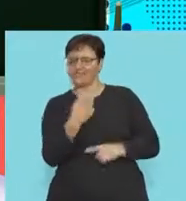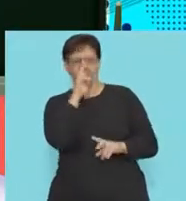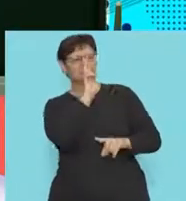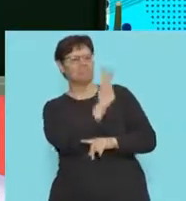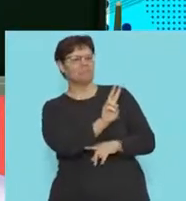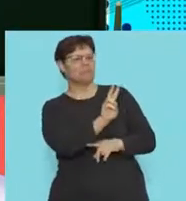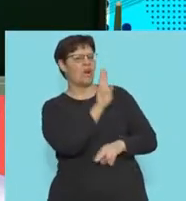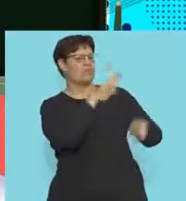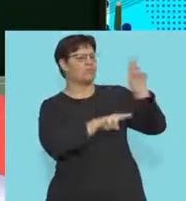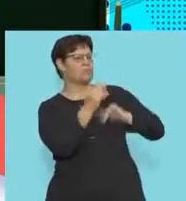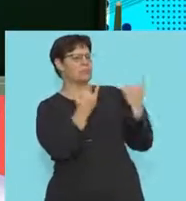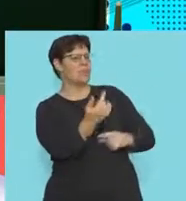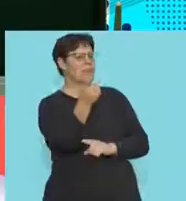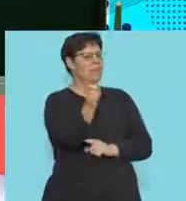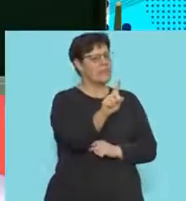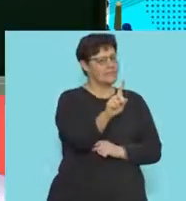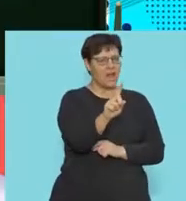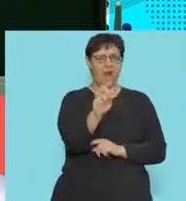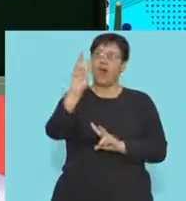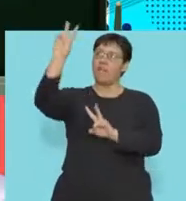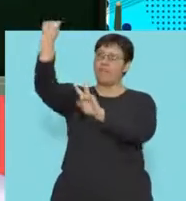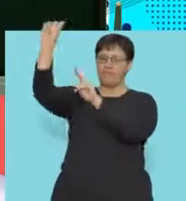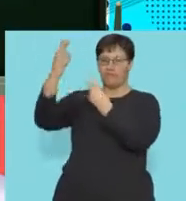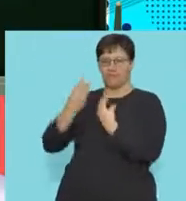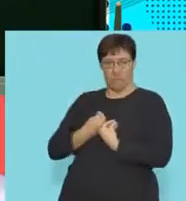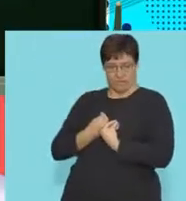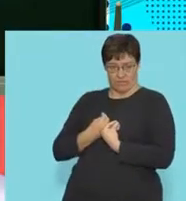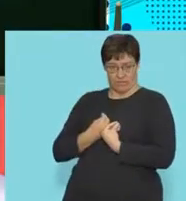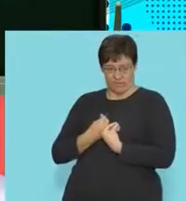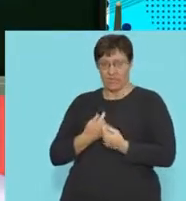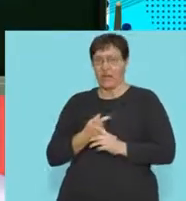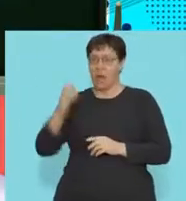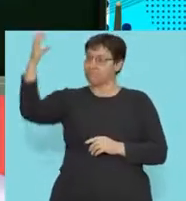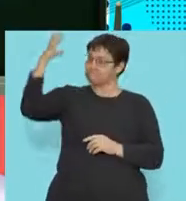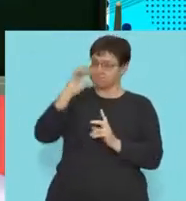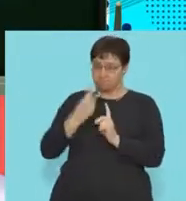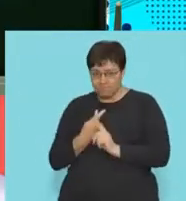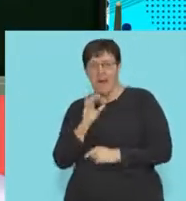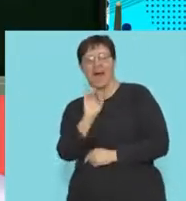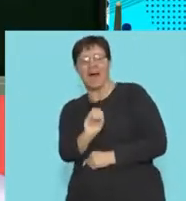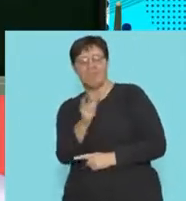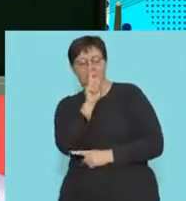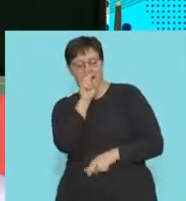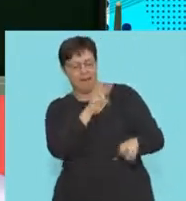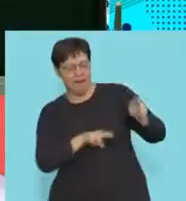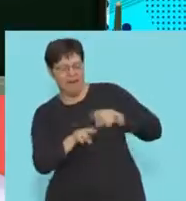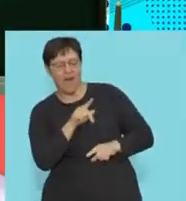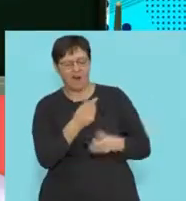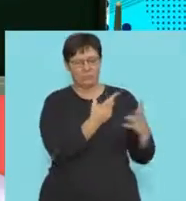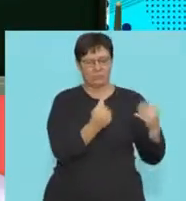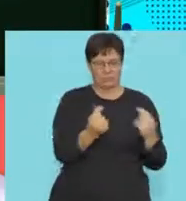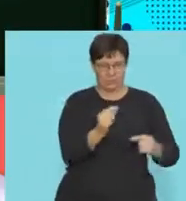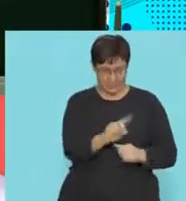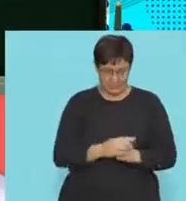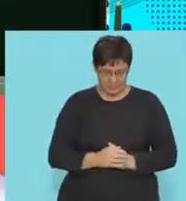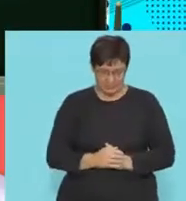looking at. In our lesson, we're going to focus on photosynthesis, and we're going to spend time revising this section. It's